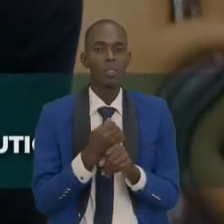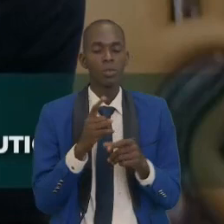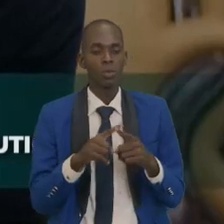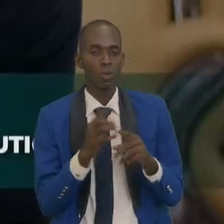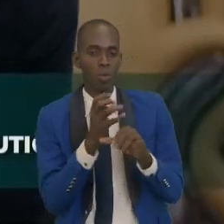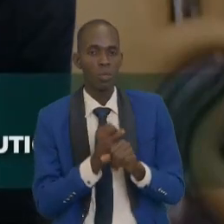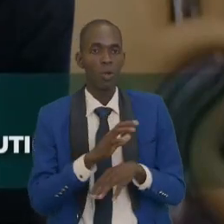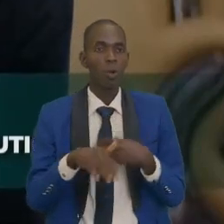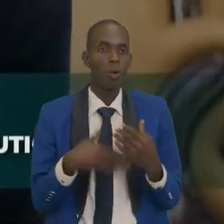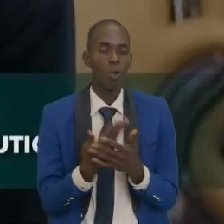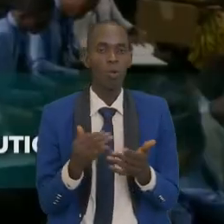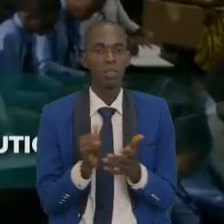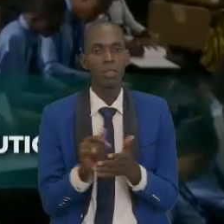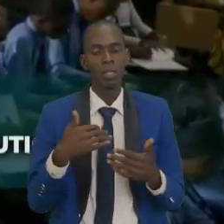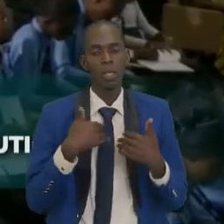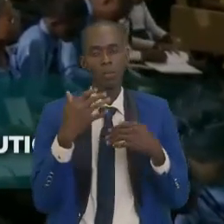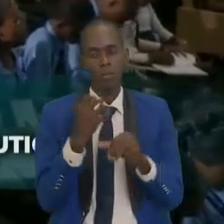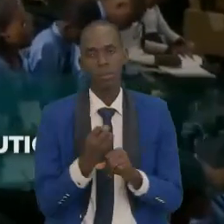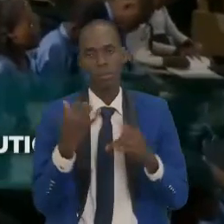they ought to have